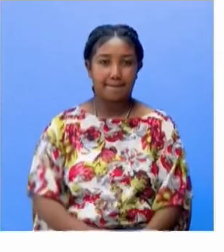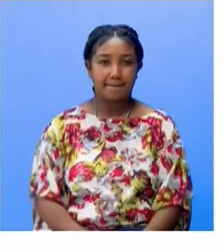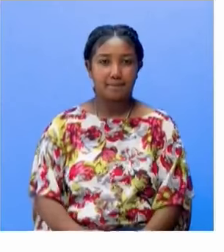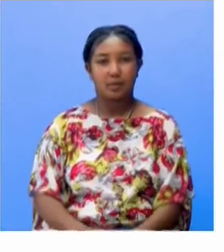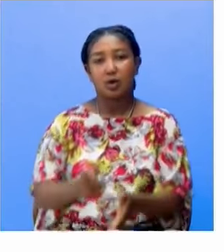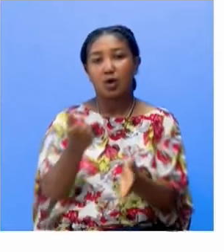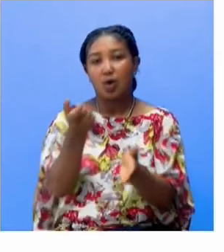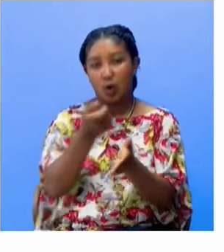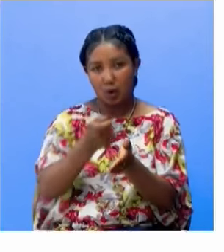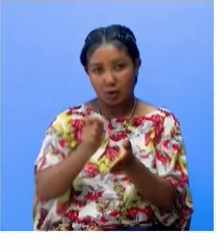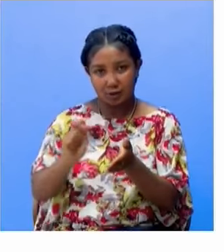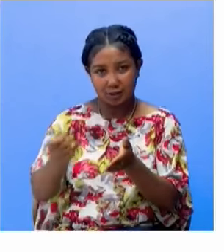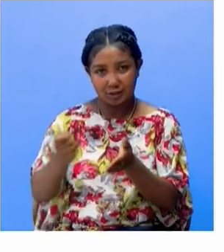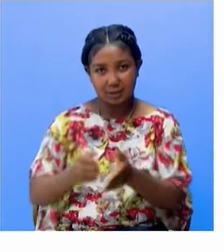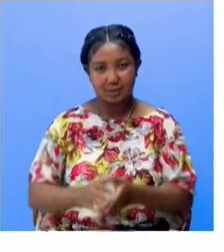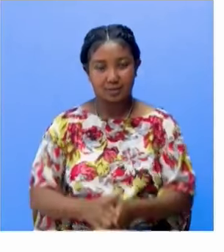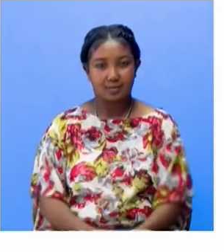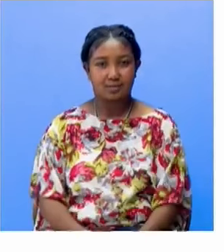wrote